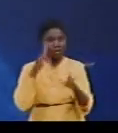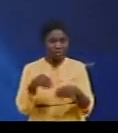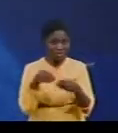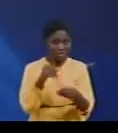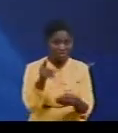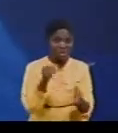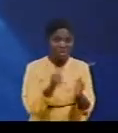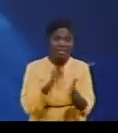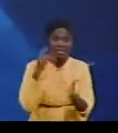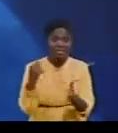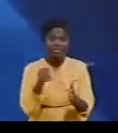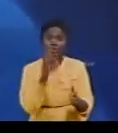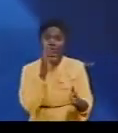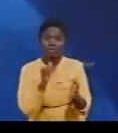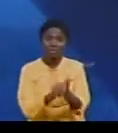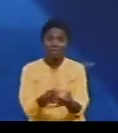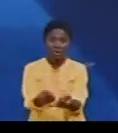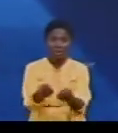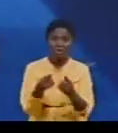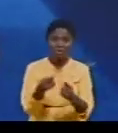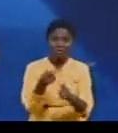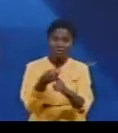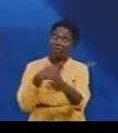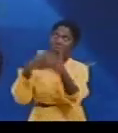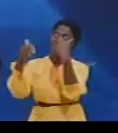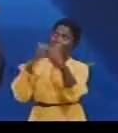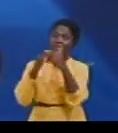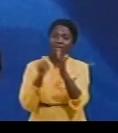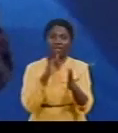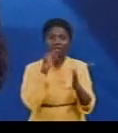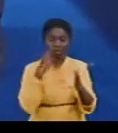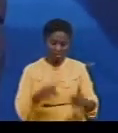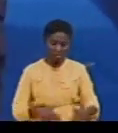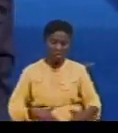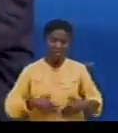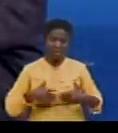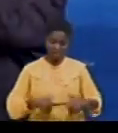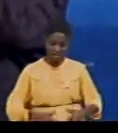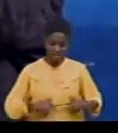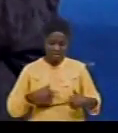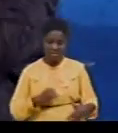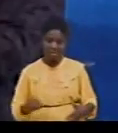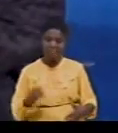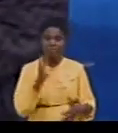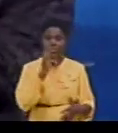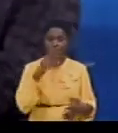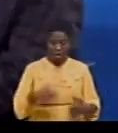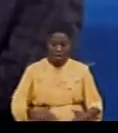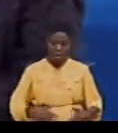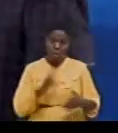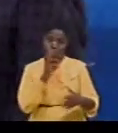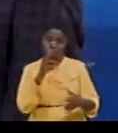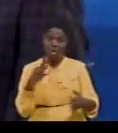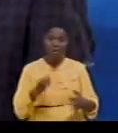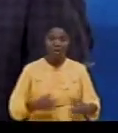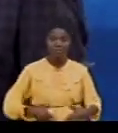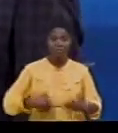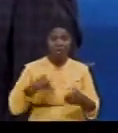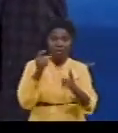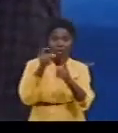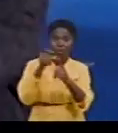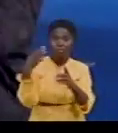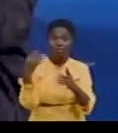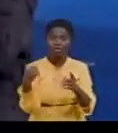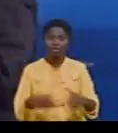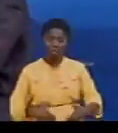water coming from heaven. That's the living water, the water of life, the word of the living God that